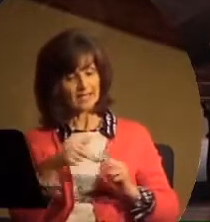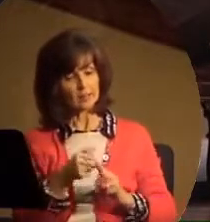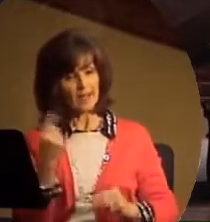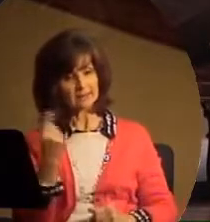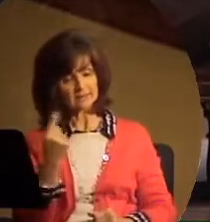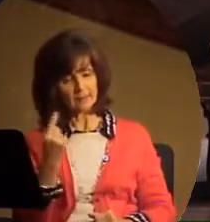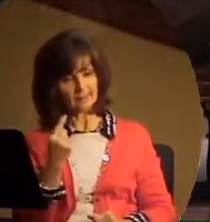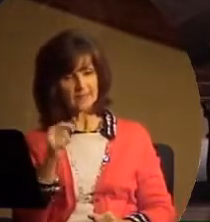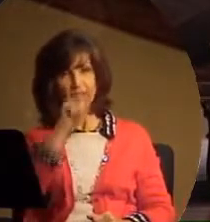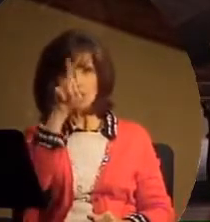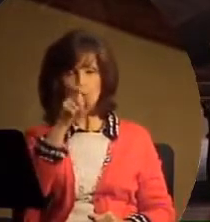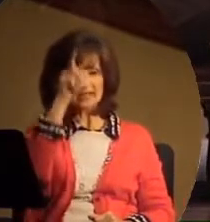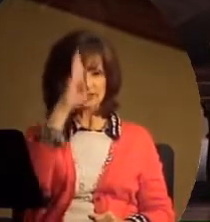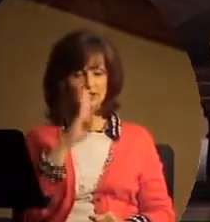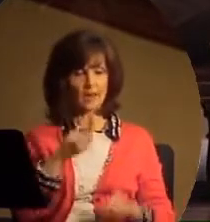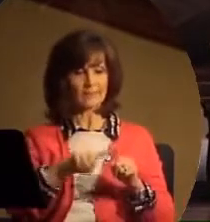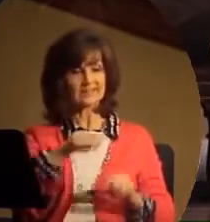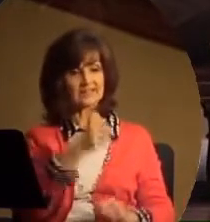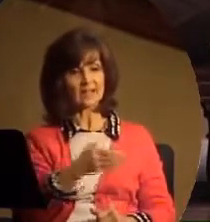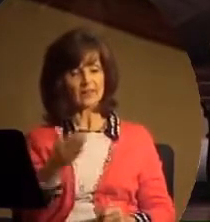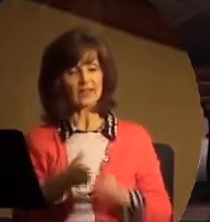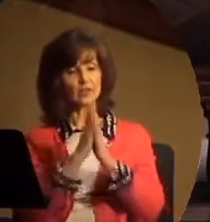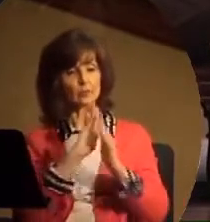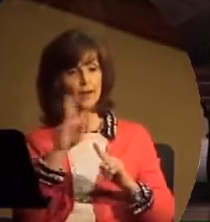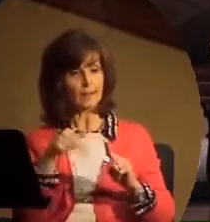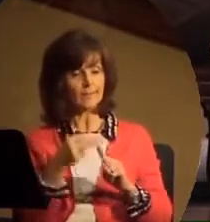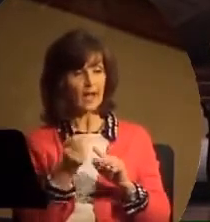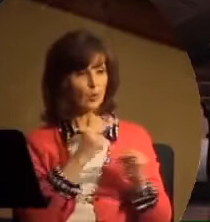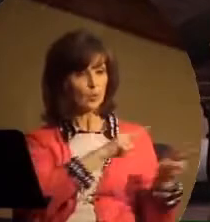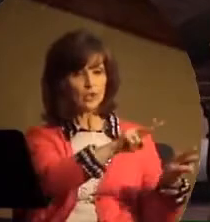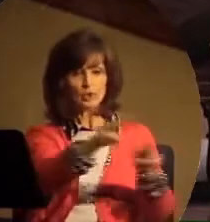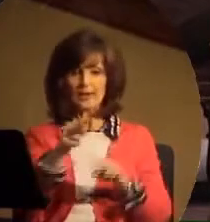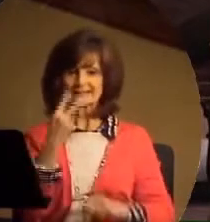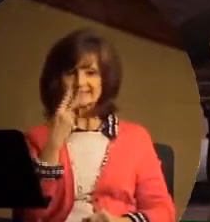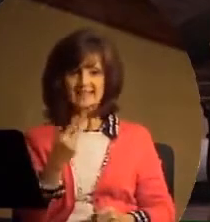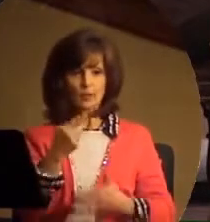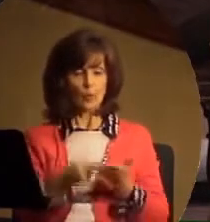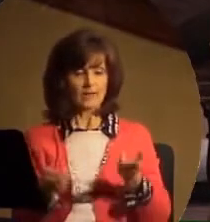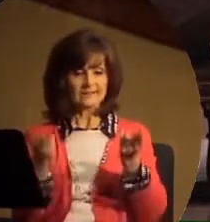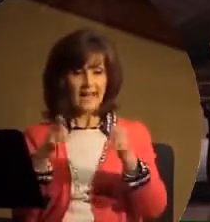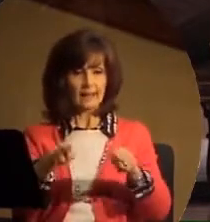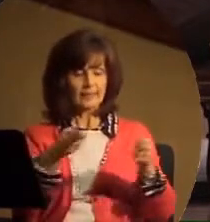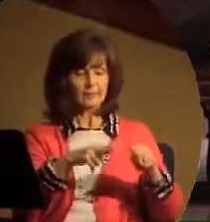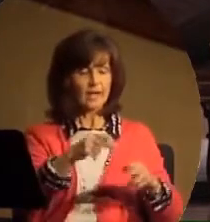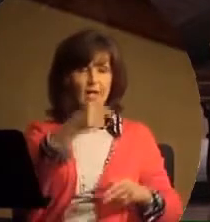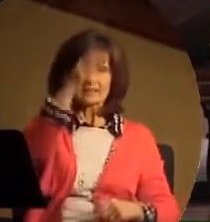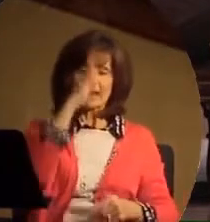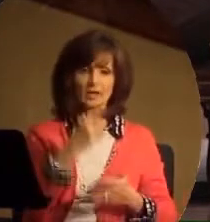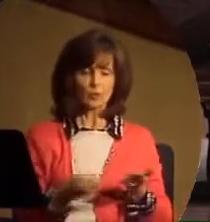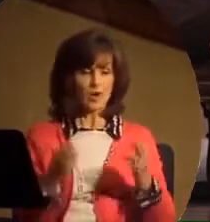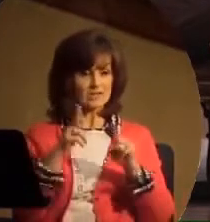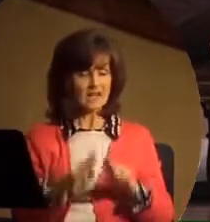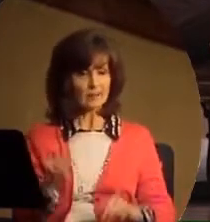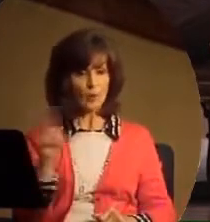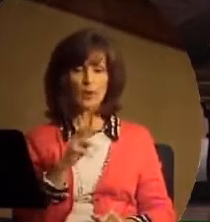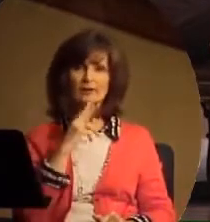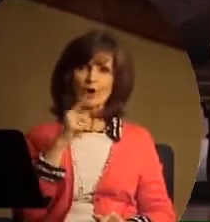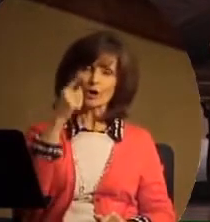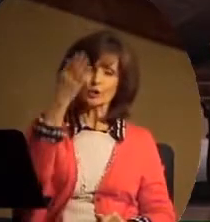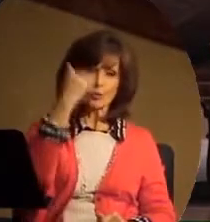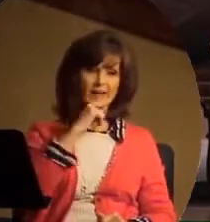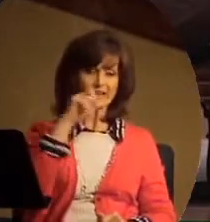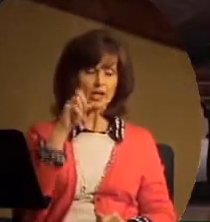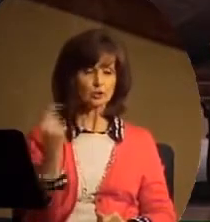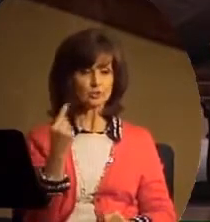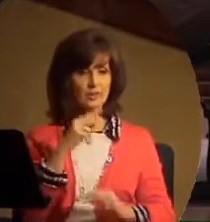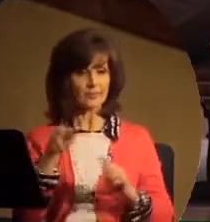to question. God, we look around, we see all this happening. God, what is going on? Where are you at? Why don't you do